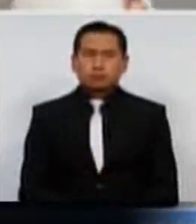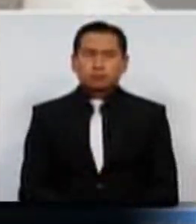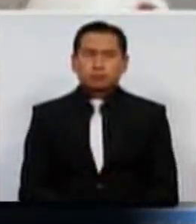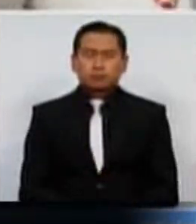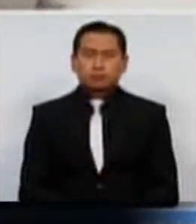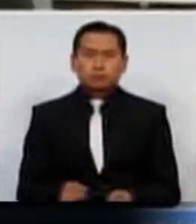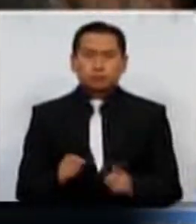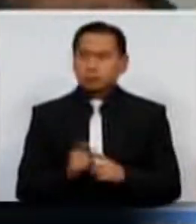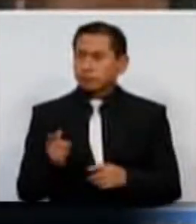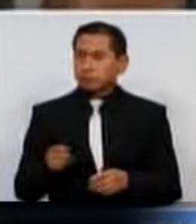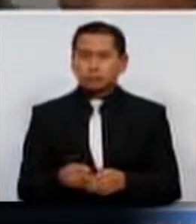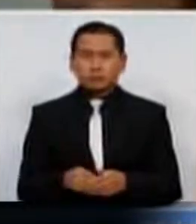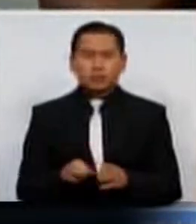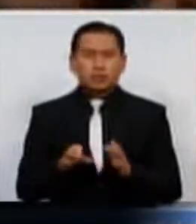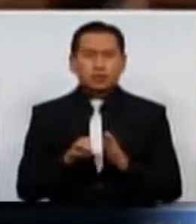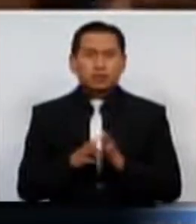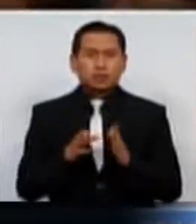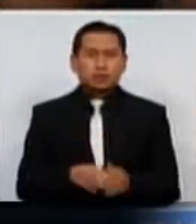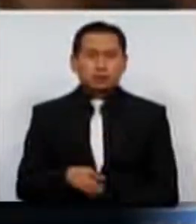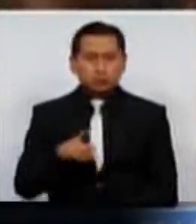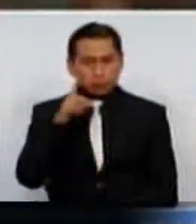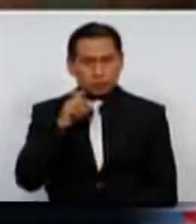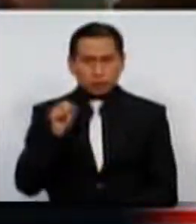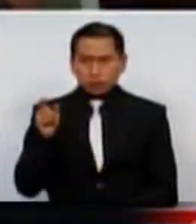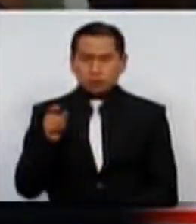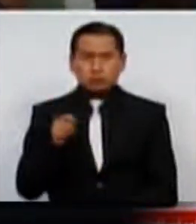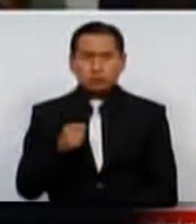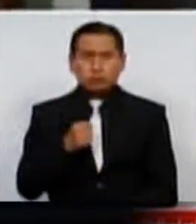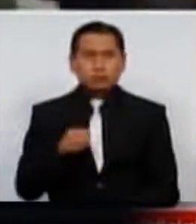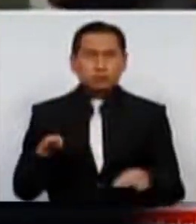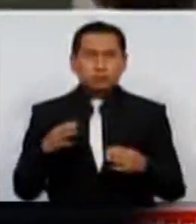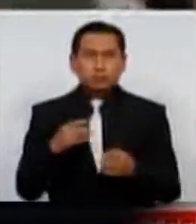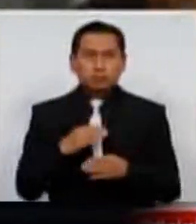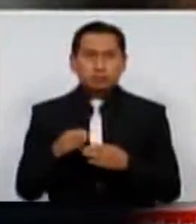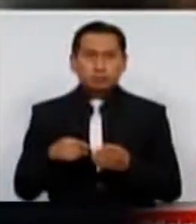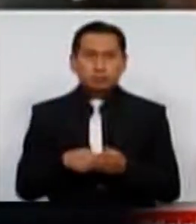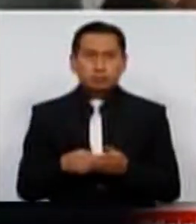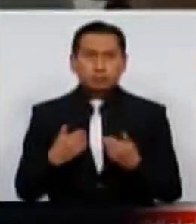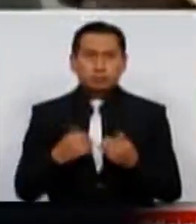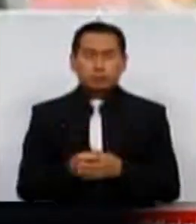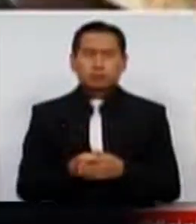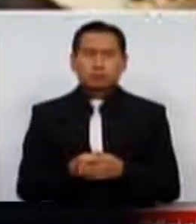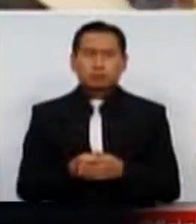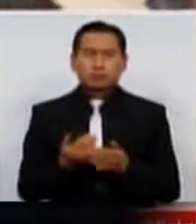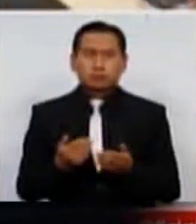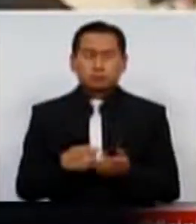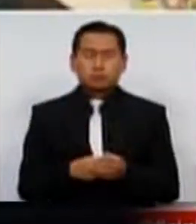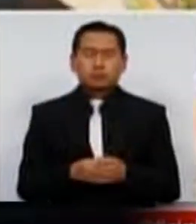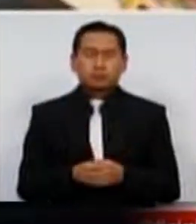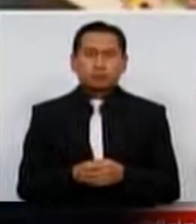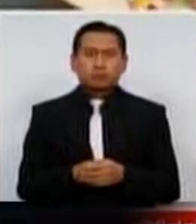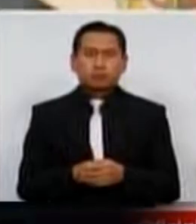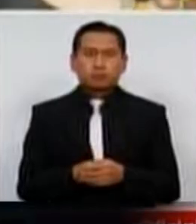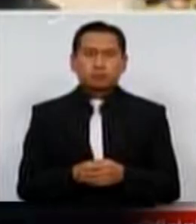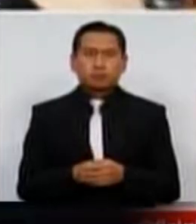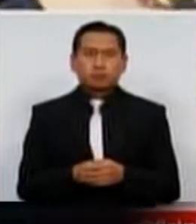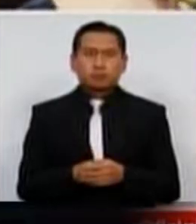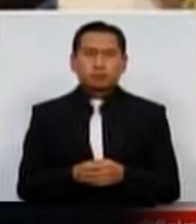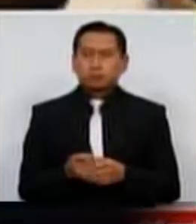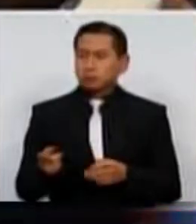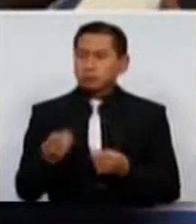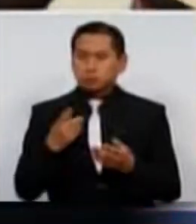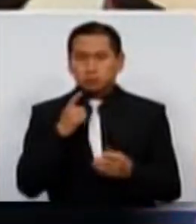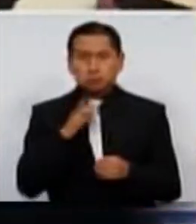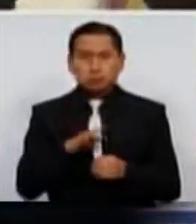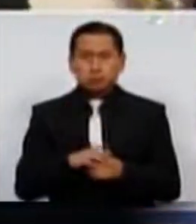With this, the candidate Luis Arce has closed this press conference that he has given at this moment, and he